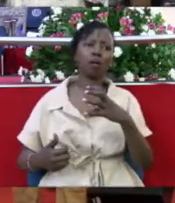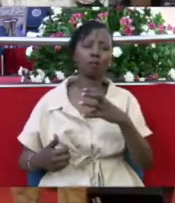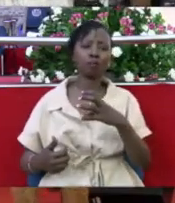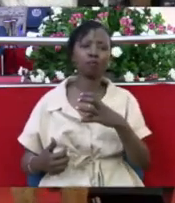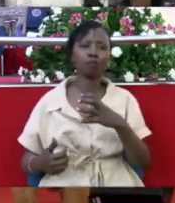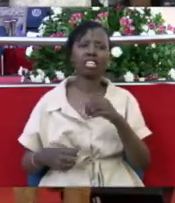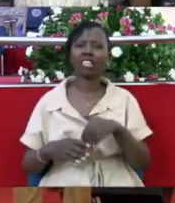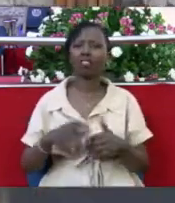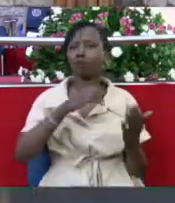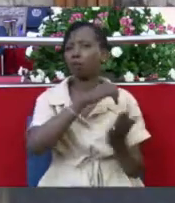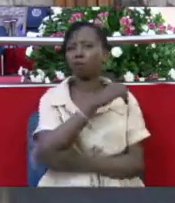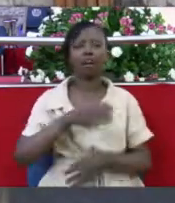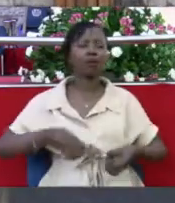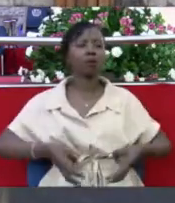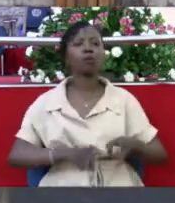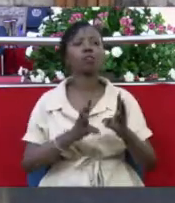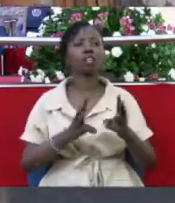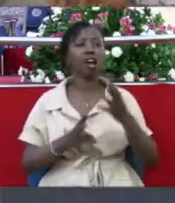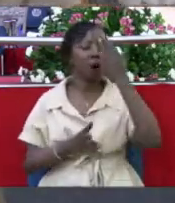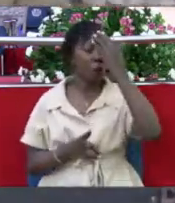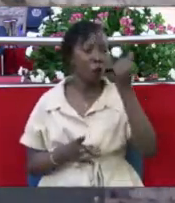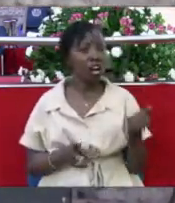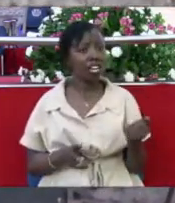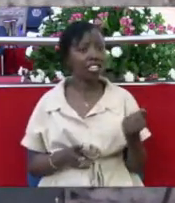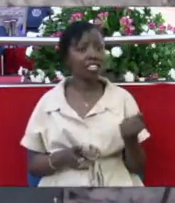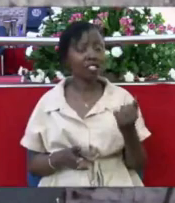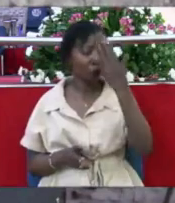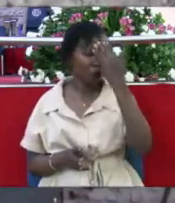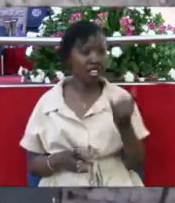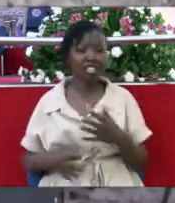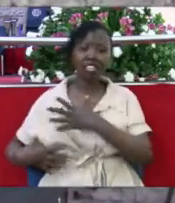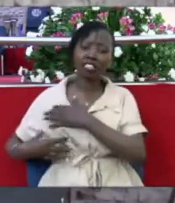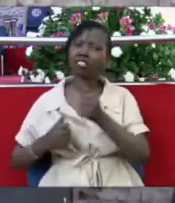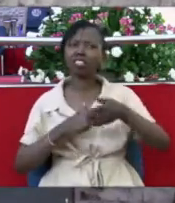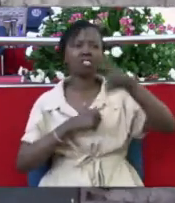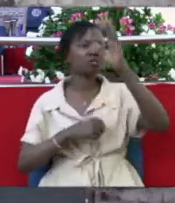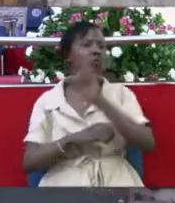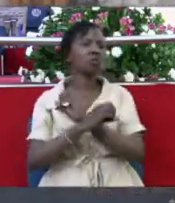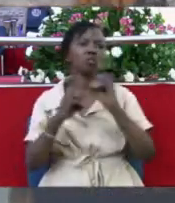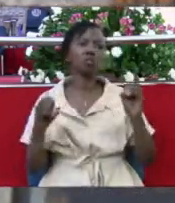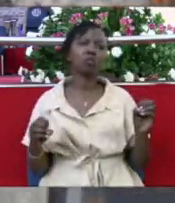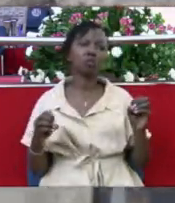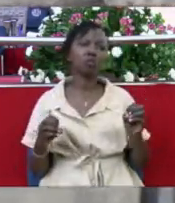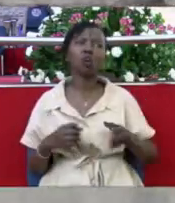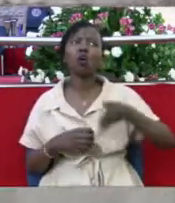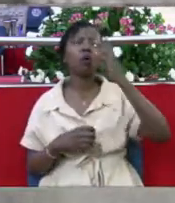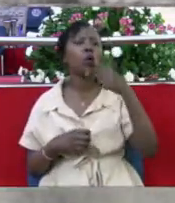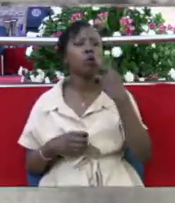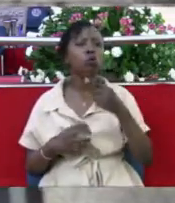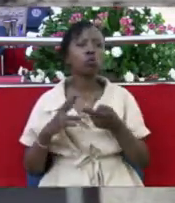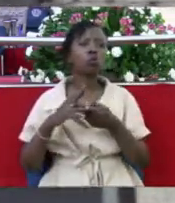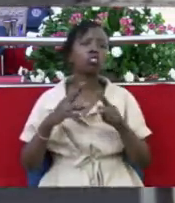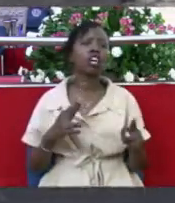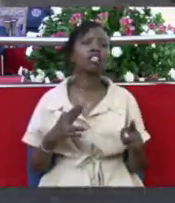tunaiweka katika kutafuta nguvu katika. Because we do not trust. Sababu hatuamini. The one who started it. Anzisha. Oh, the Bible